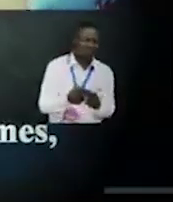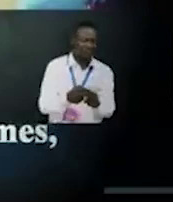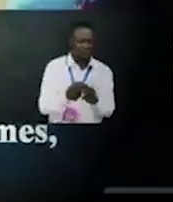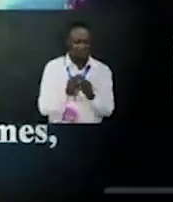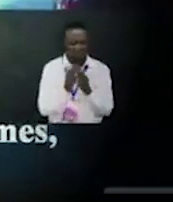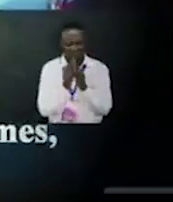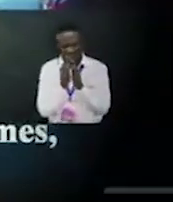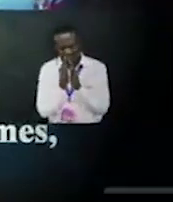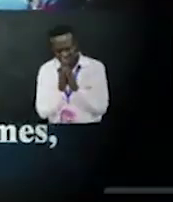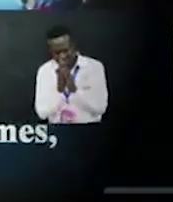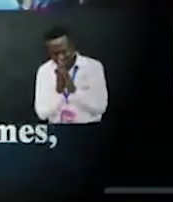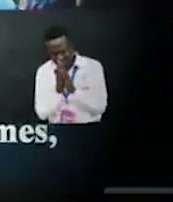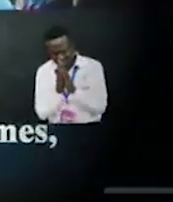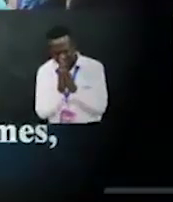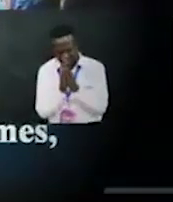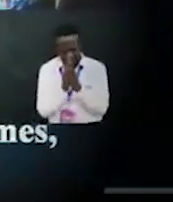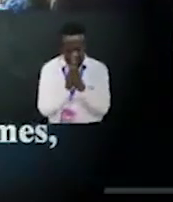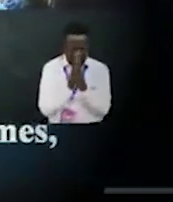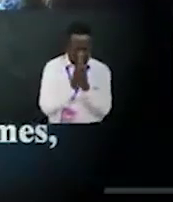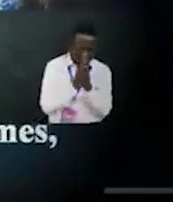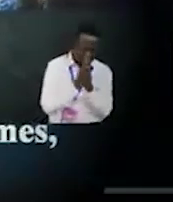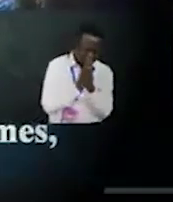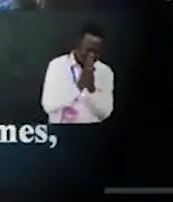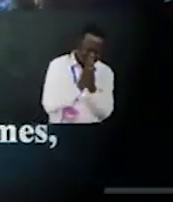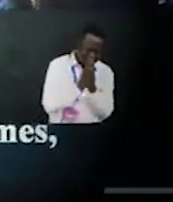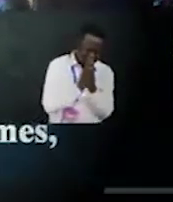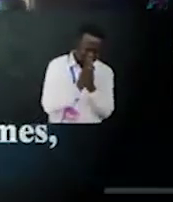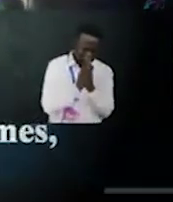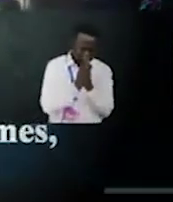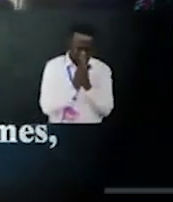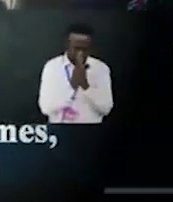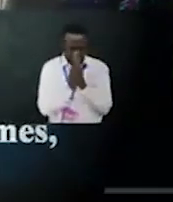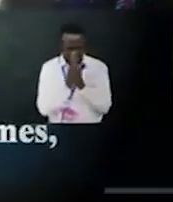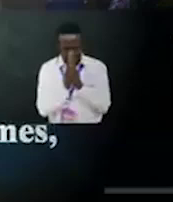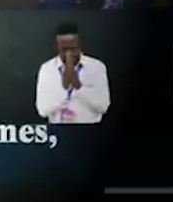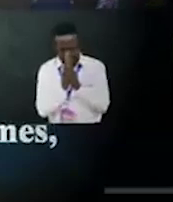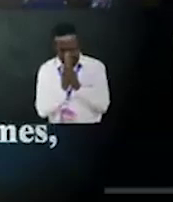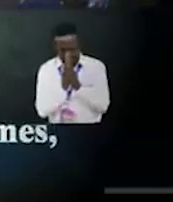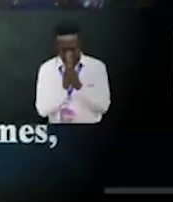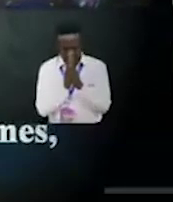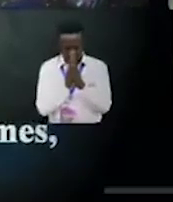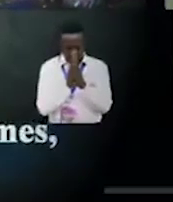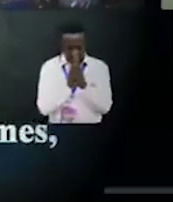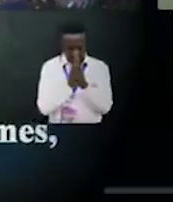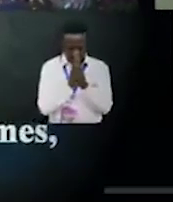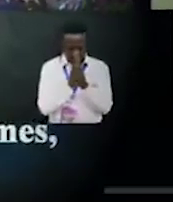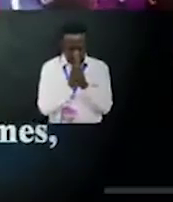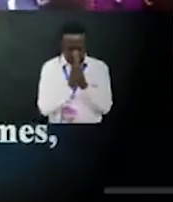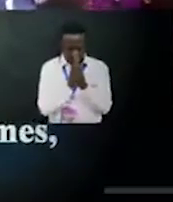Naraba Soto de Bosian Bede, Imama Leva Kataya Tarababa, Lema Sin